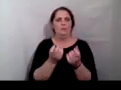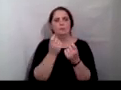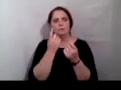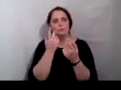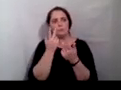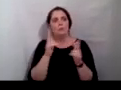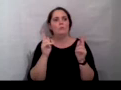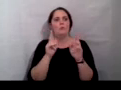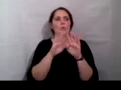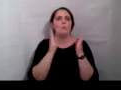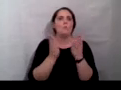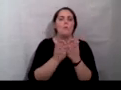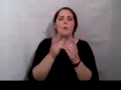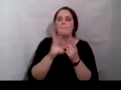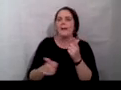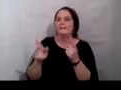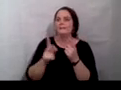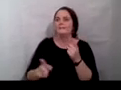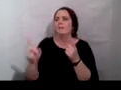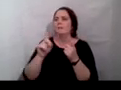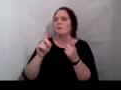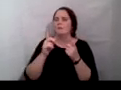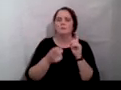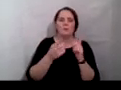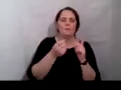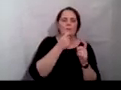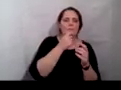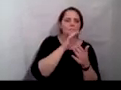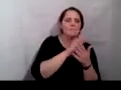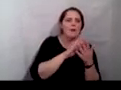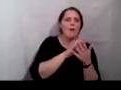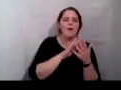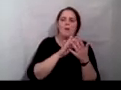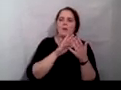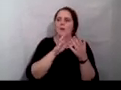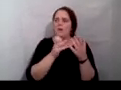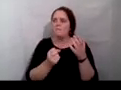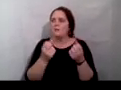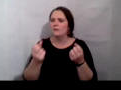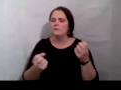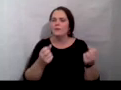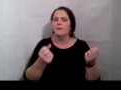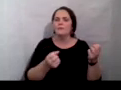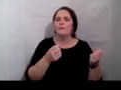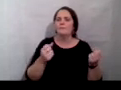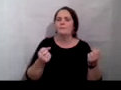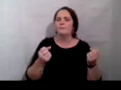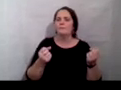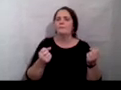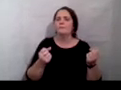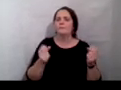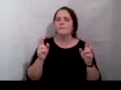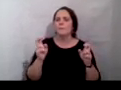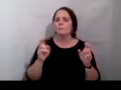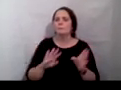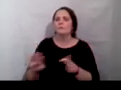the world's patternings and its vagaries. So what I'm trying to get at there is there's this sort of,